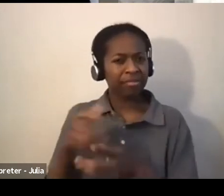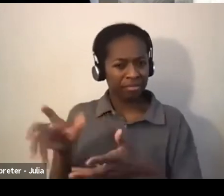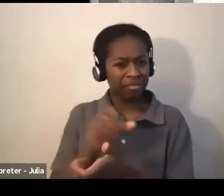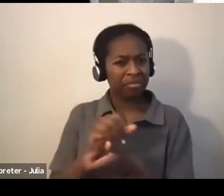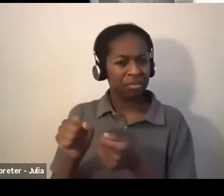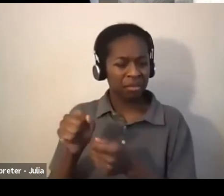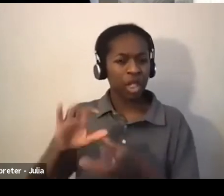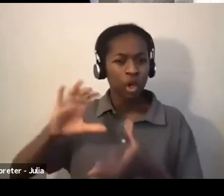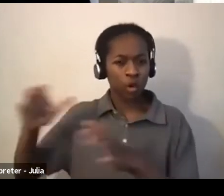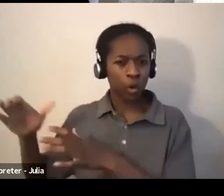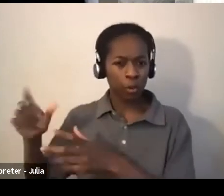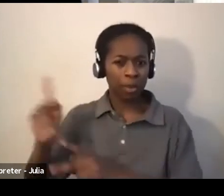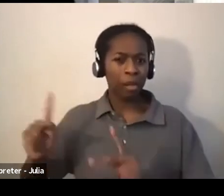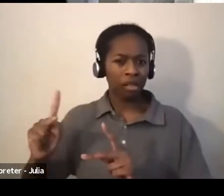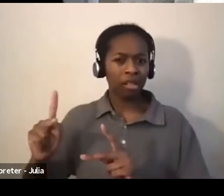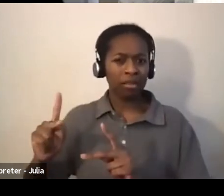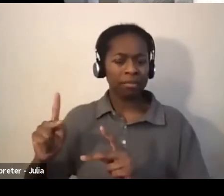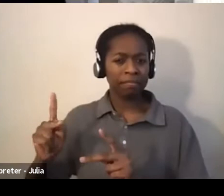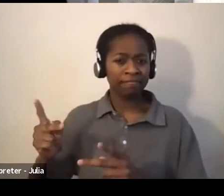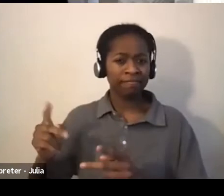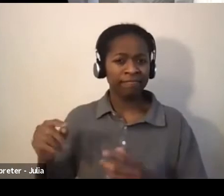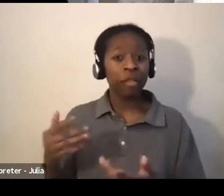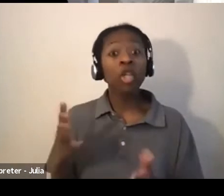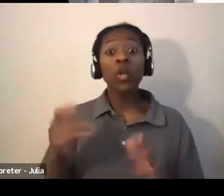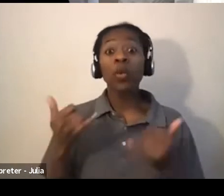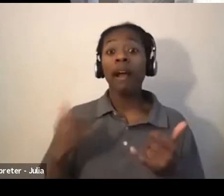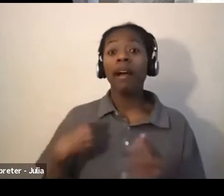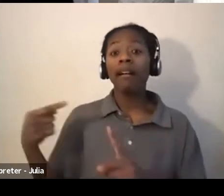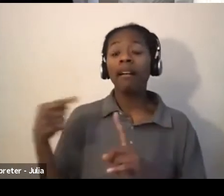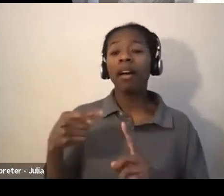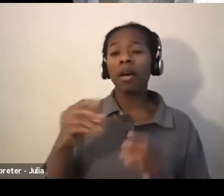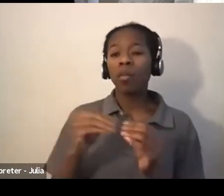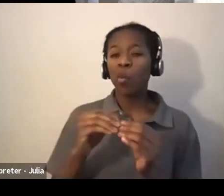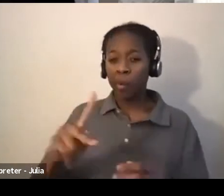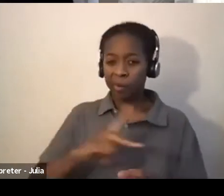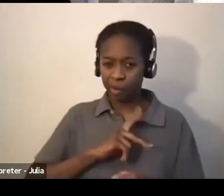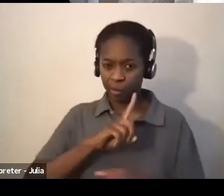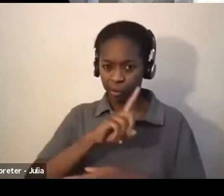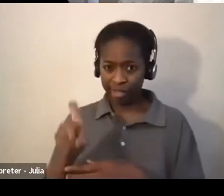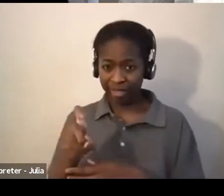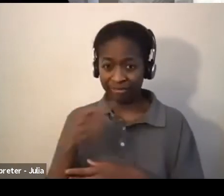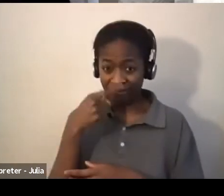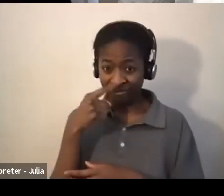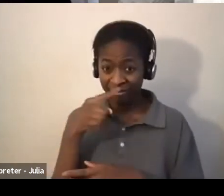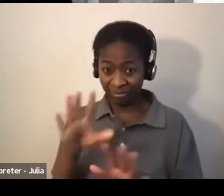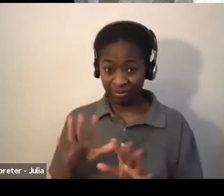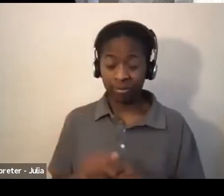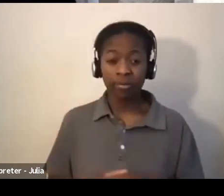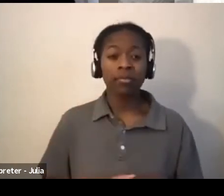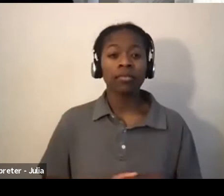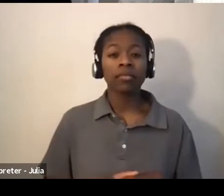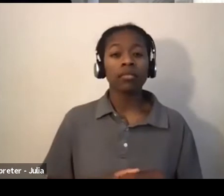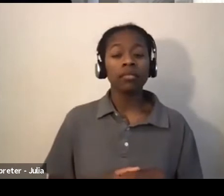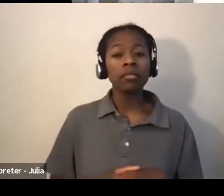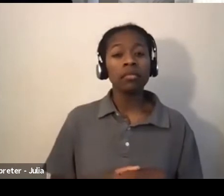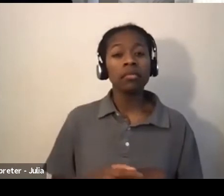I'm going to ask each of you to get a little personal on this, if you don't mind. But can you share